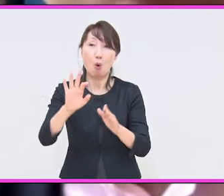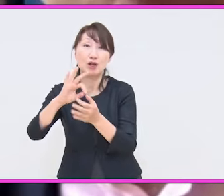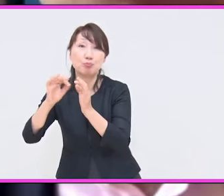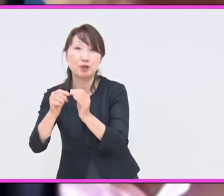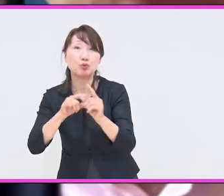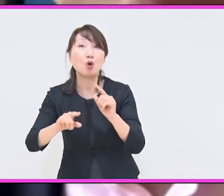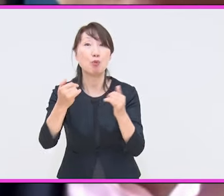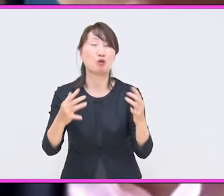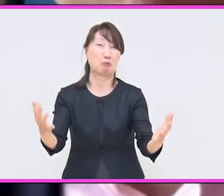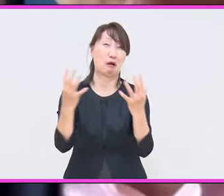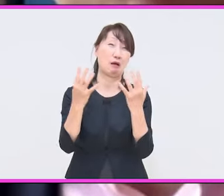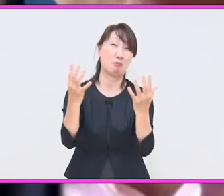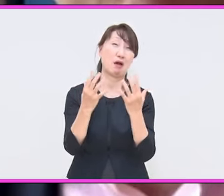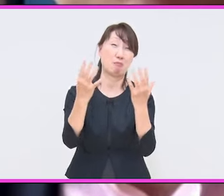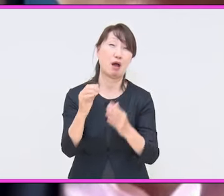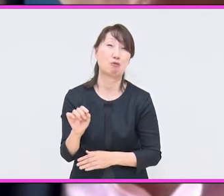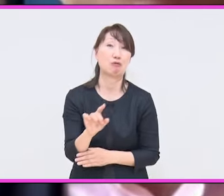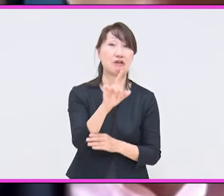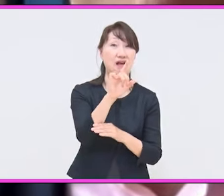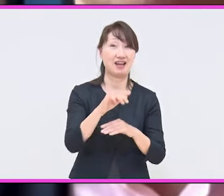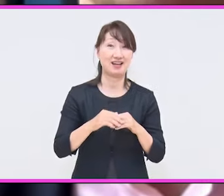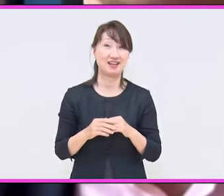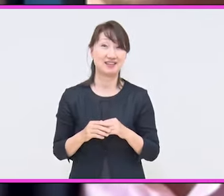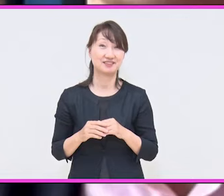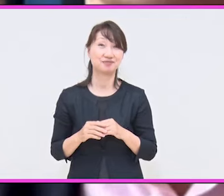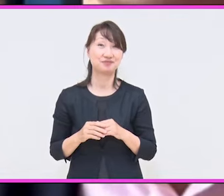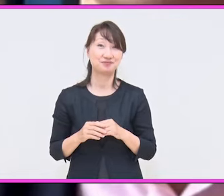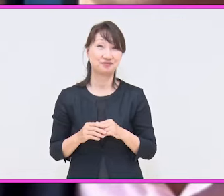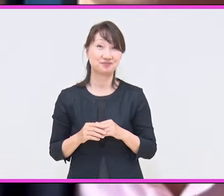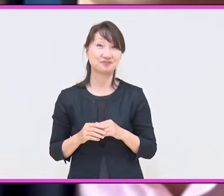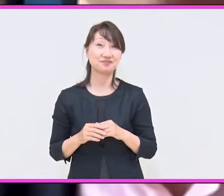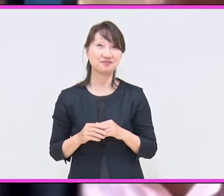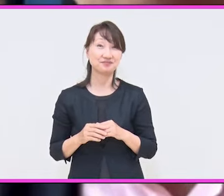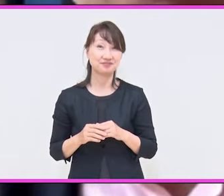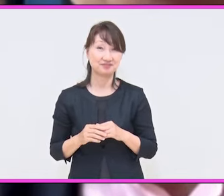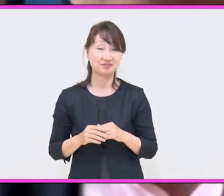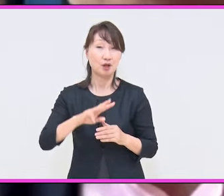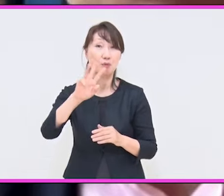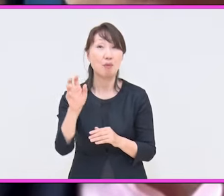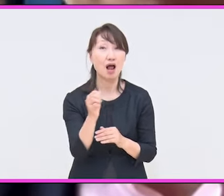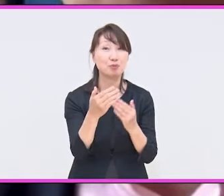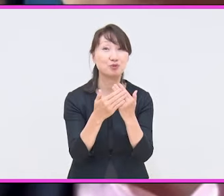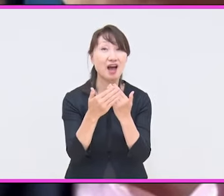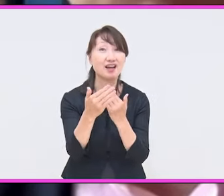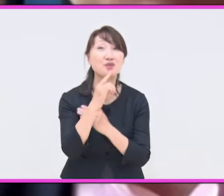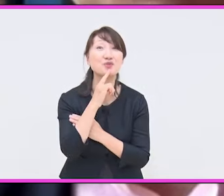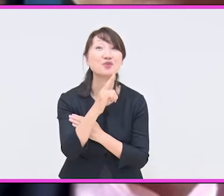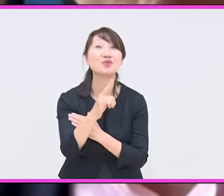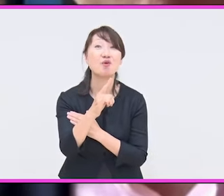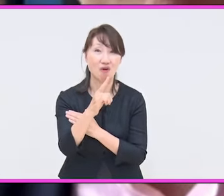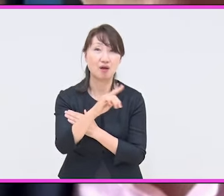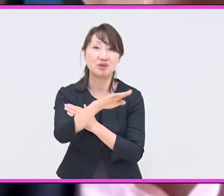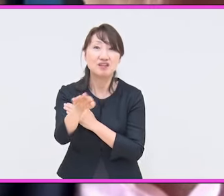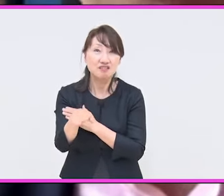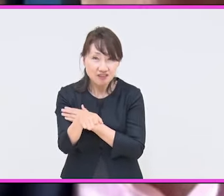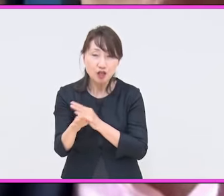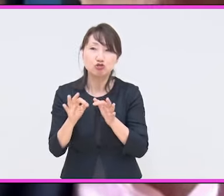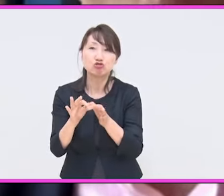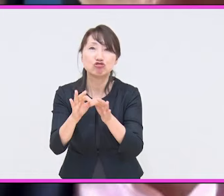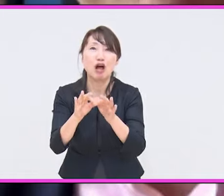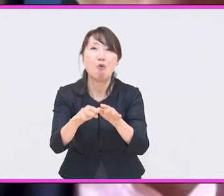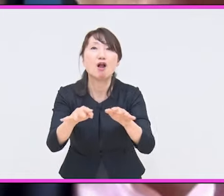Olympic Park at one time than there were during the Olympic Games. And so the Paralympic Games is infectious. You just need to provide the